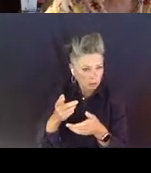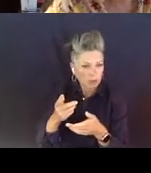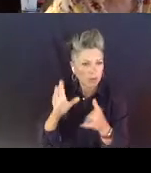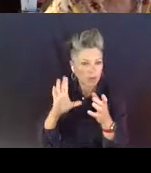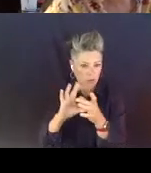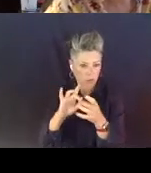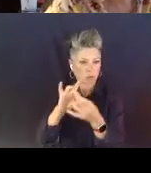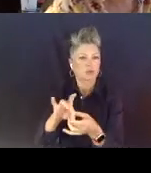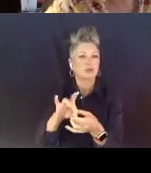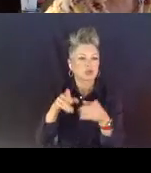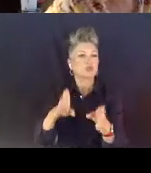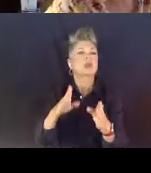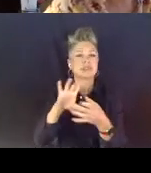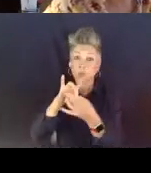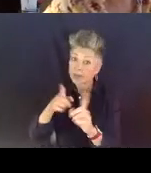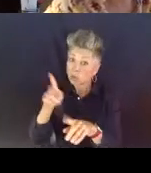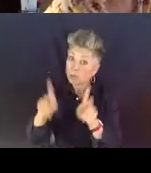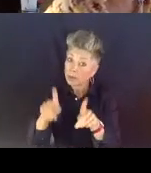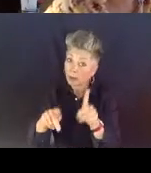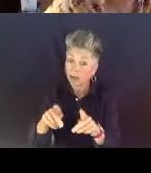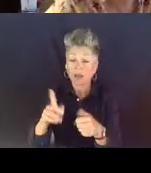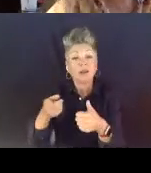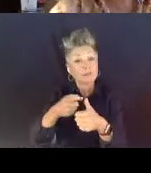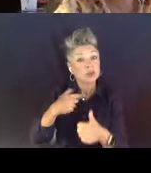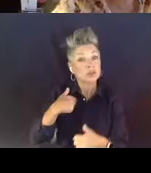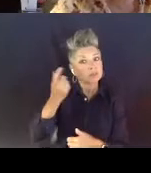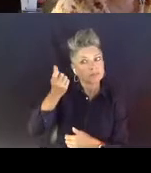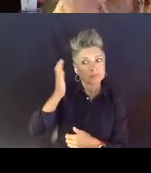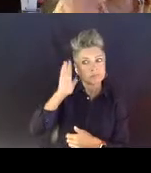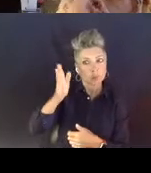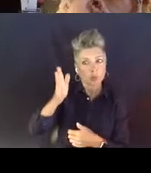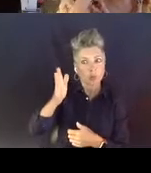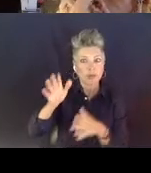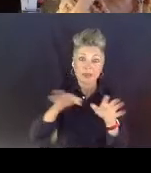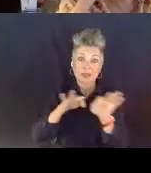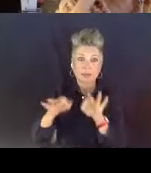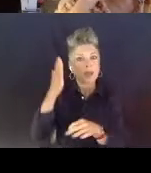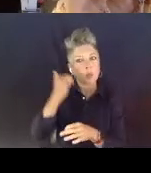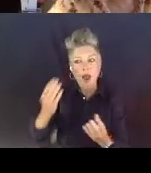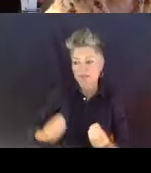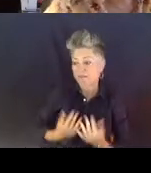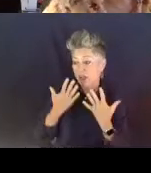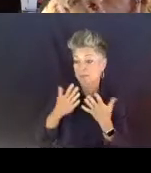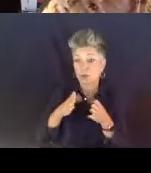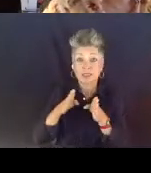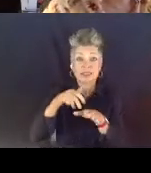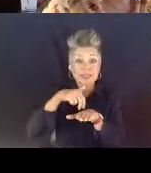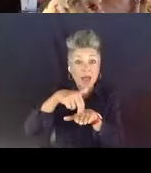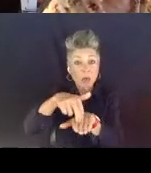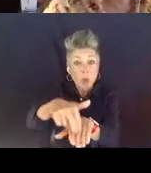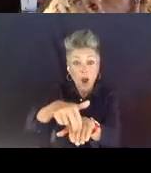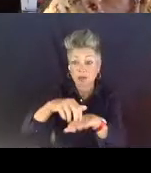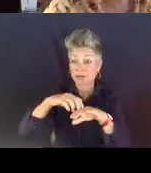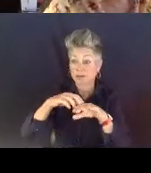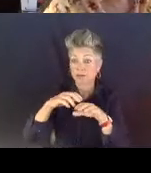First, I will explain why the vibrant and full of social activity sidewalks of the late 19th and early